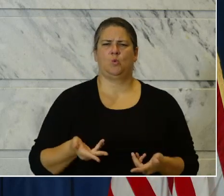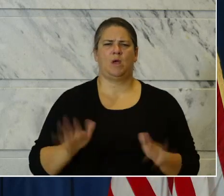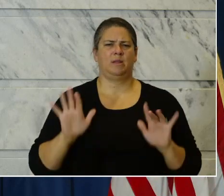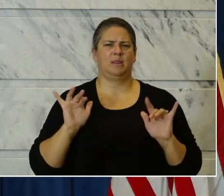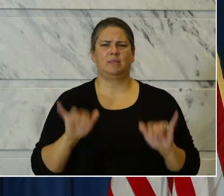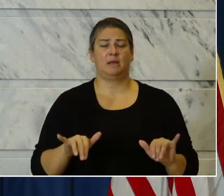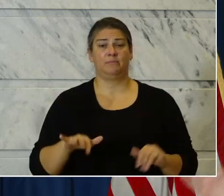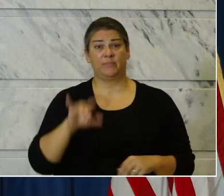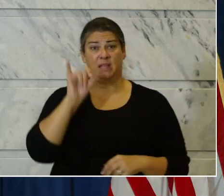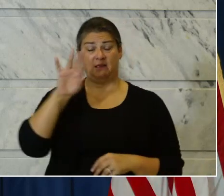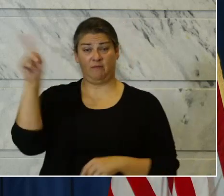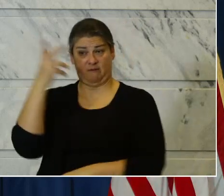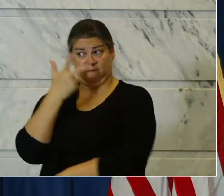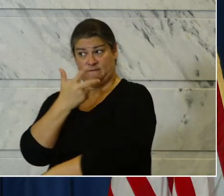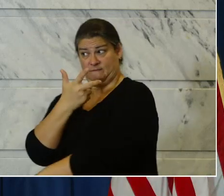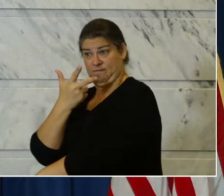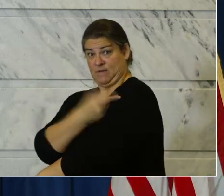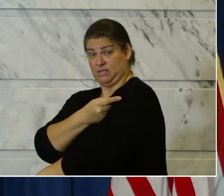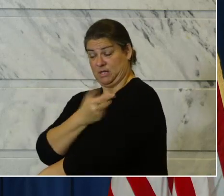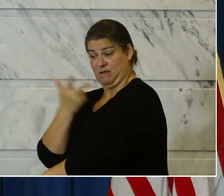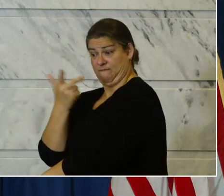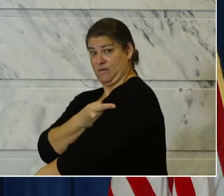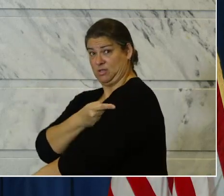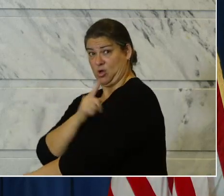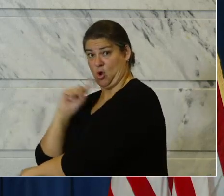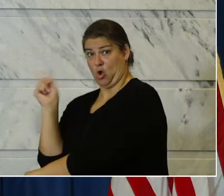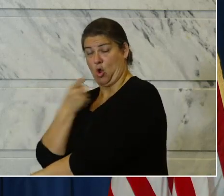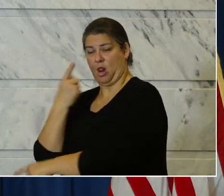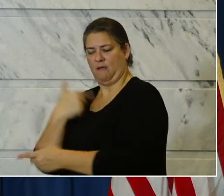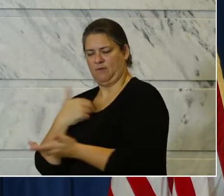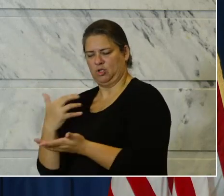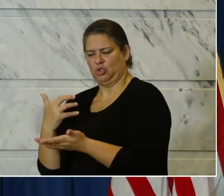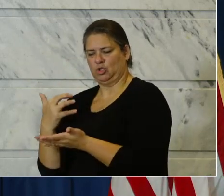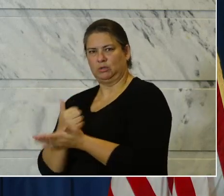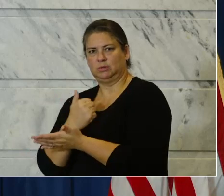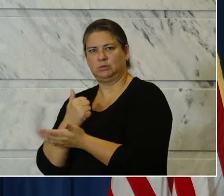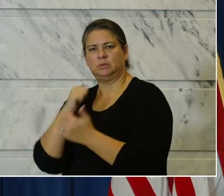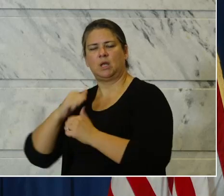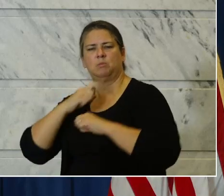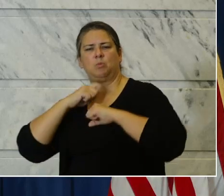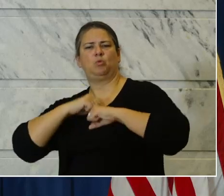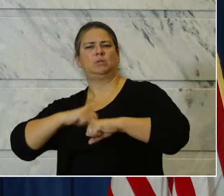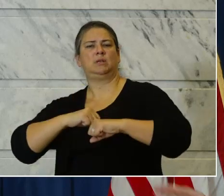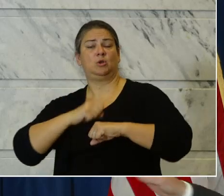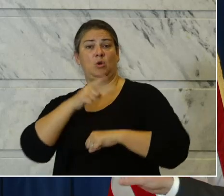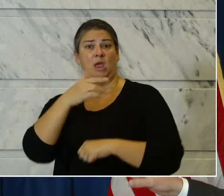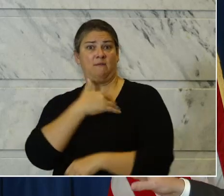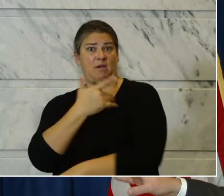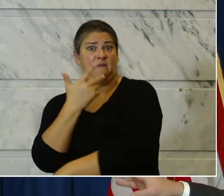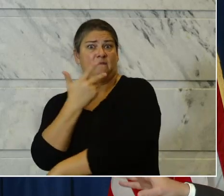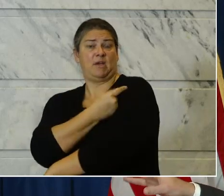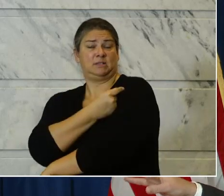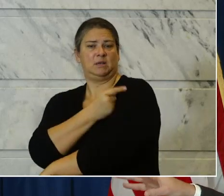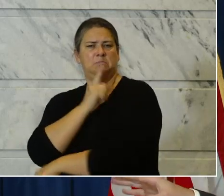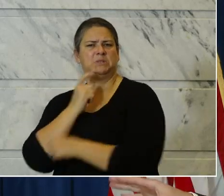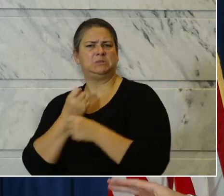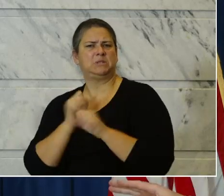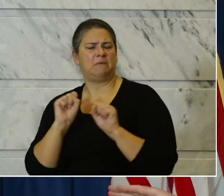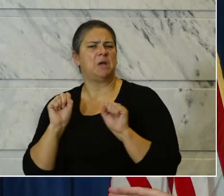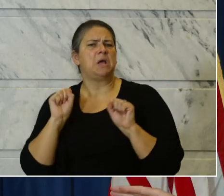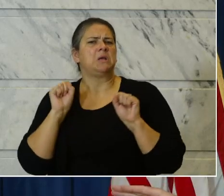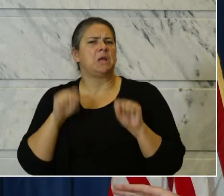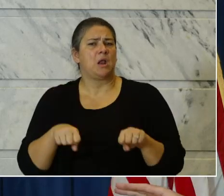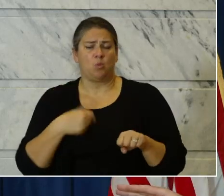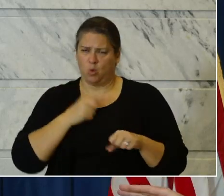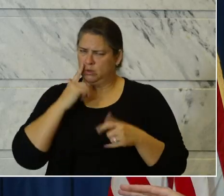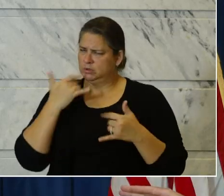and vaccines give everybody a chance to be protected if you get the vaccine and stay safe, we're still going to urge these things if they need to be